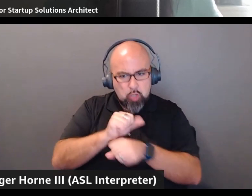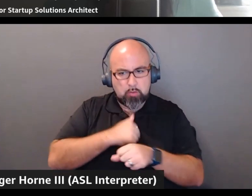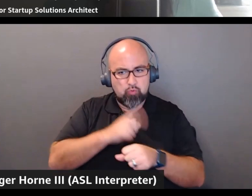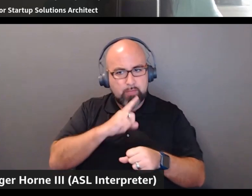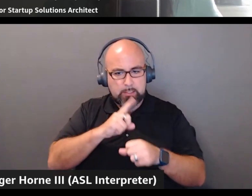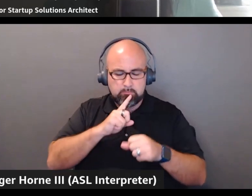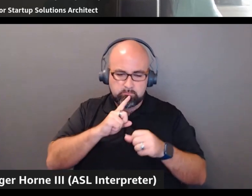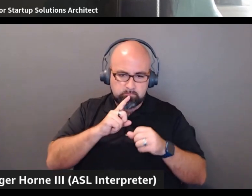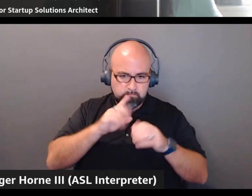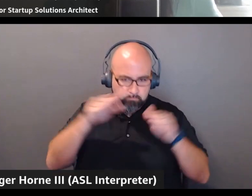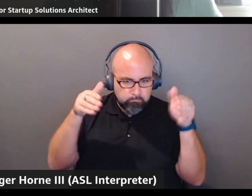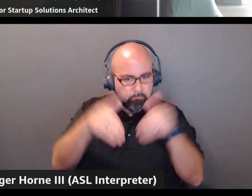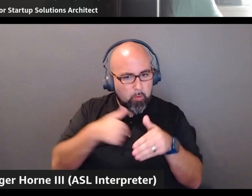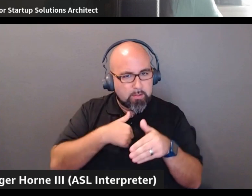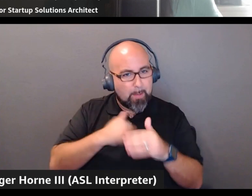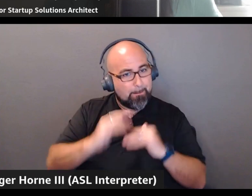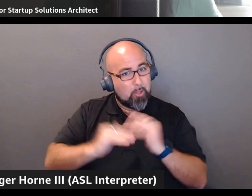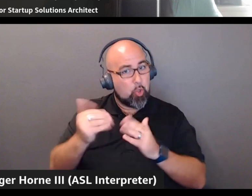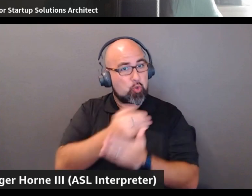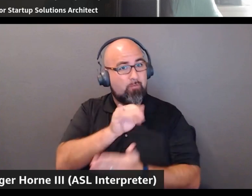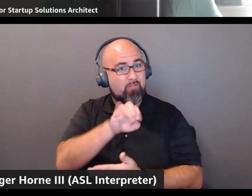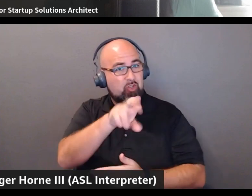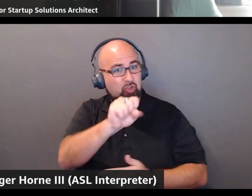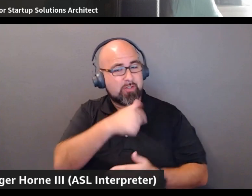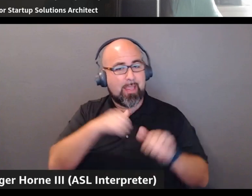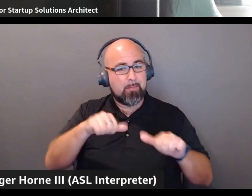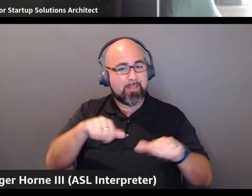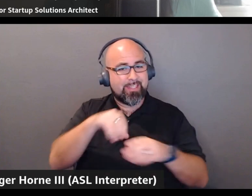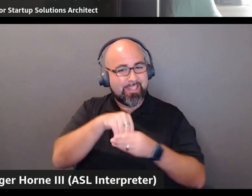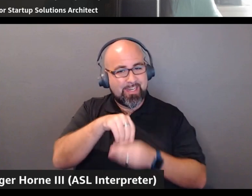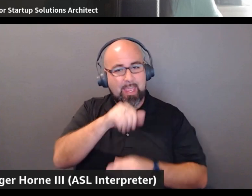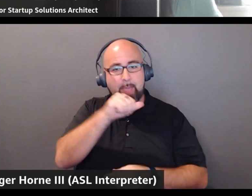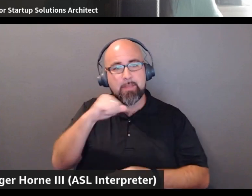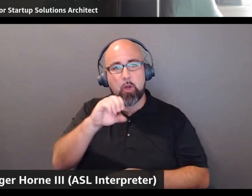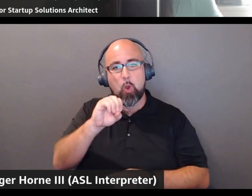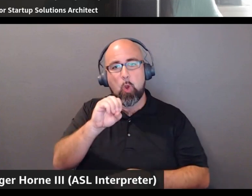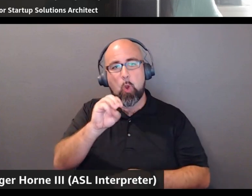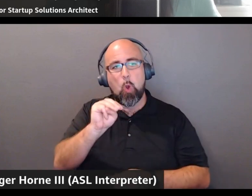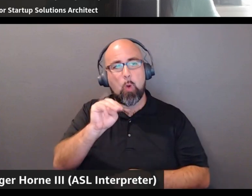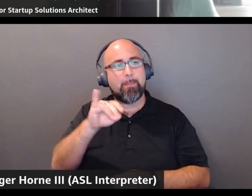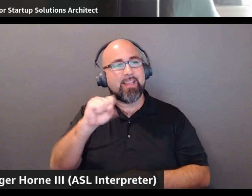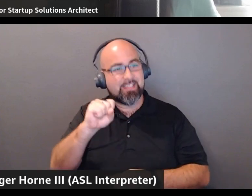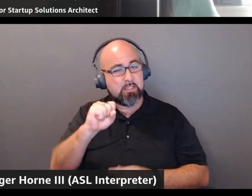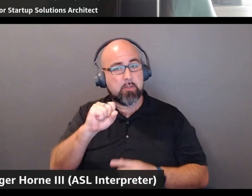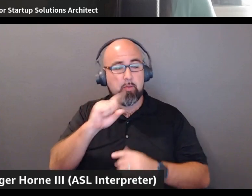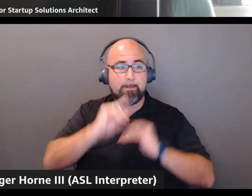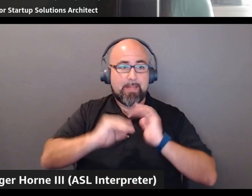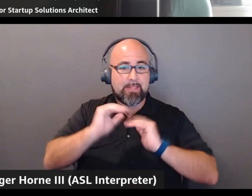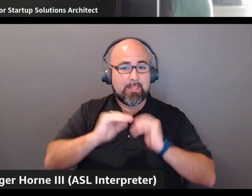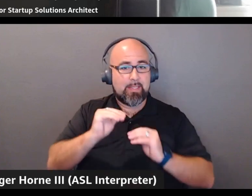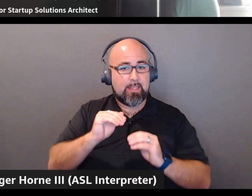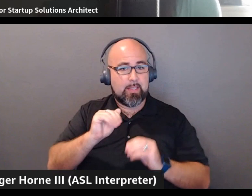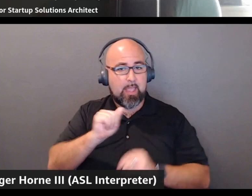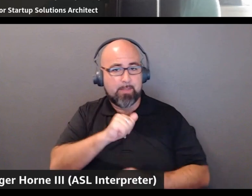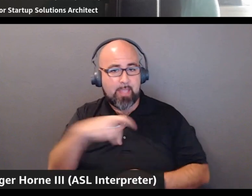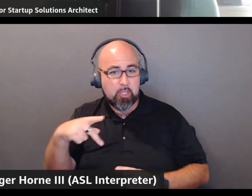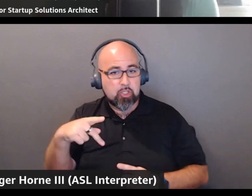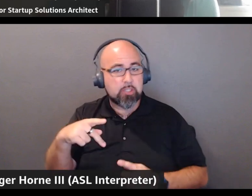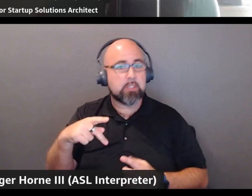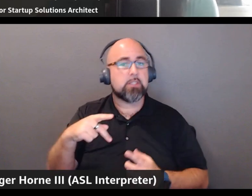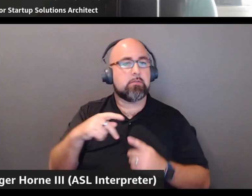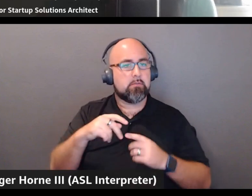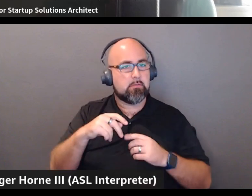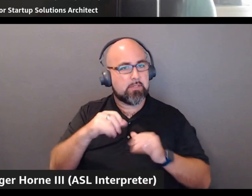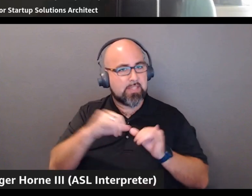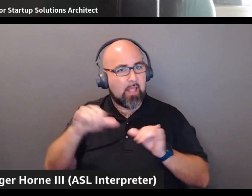new features and capabilities within Amazon Omics to really address building up applications, scaling up, and